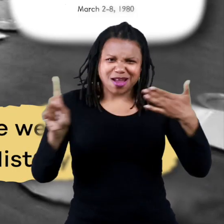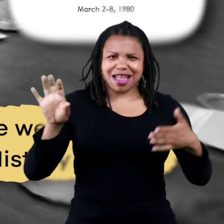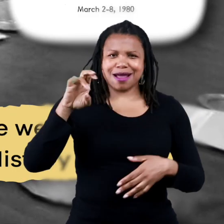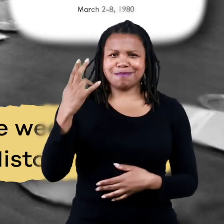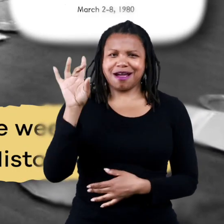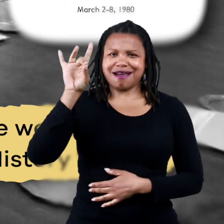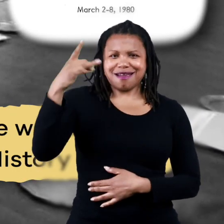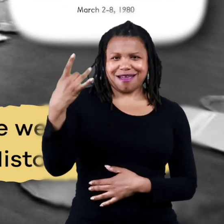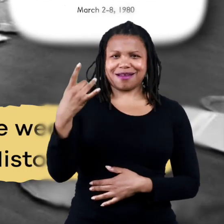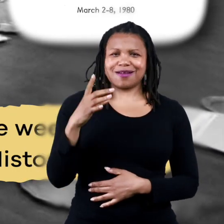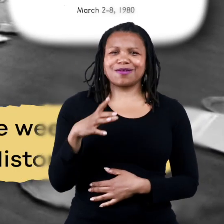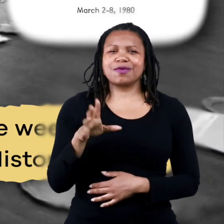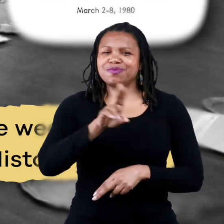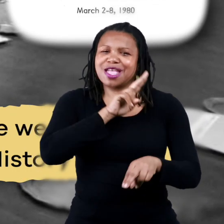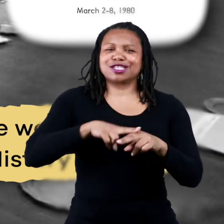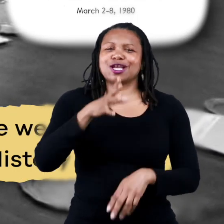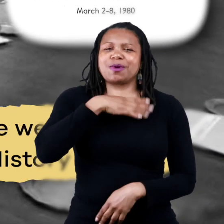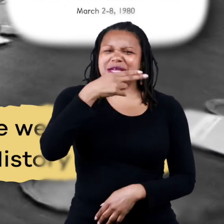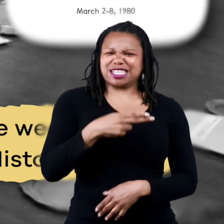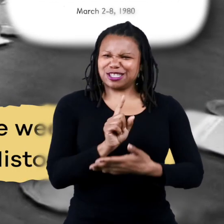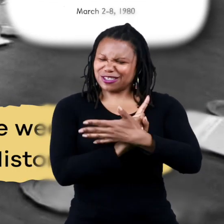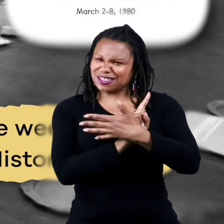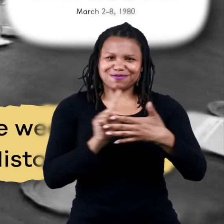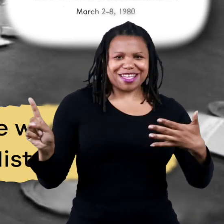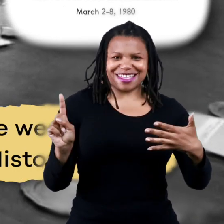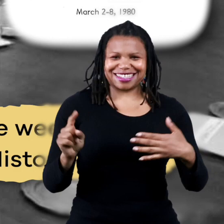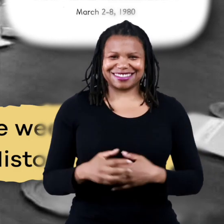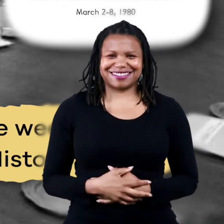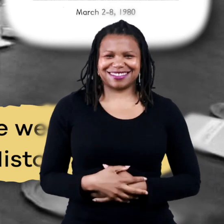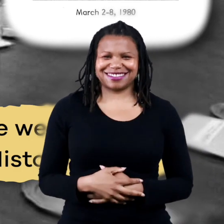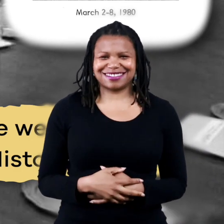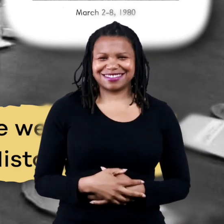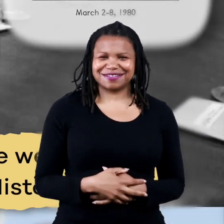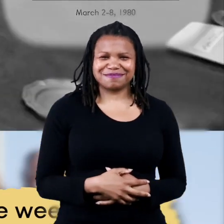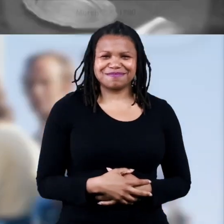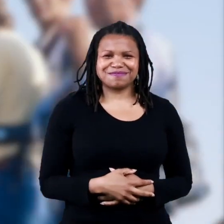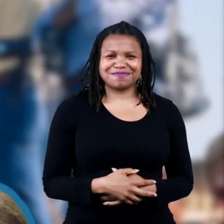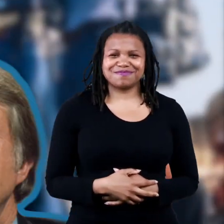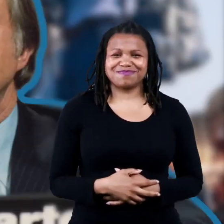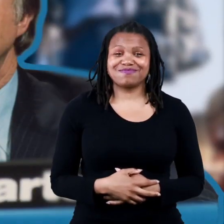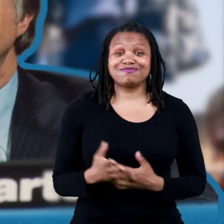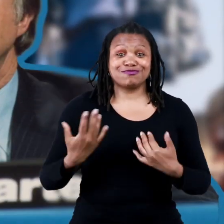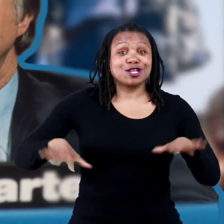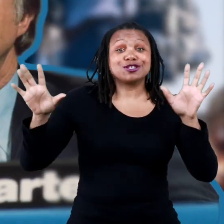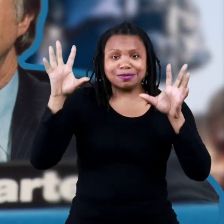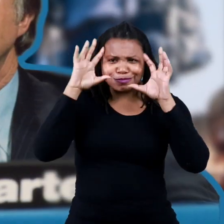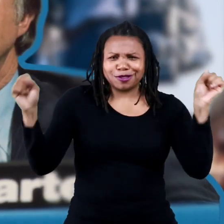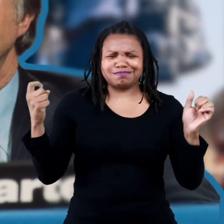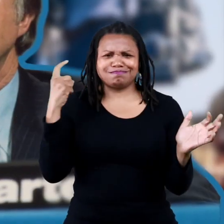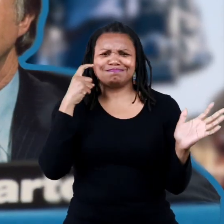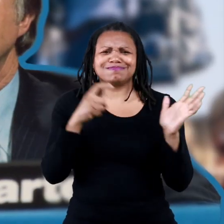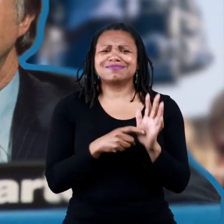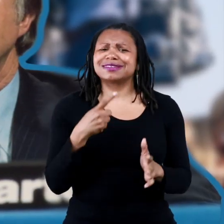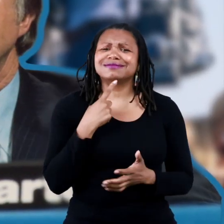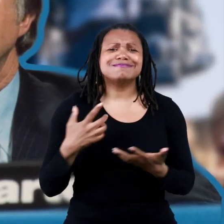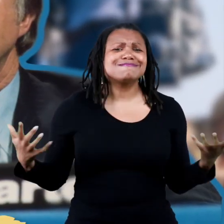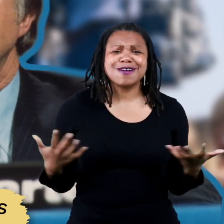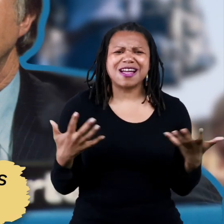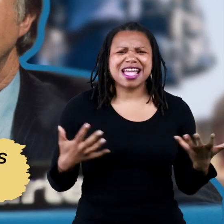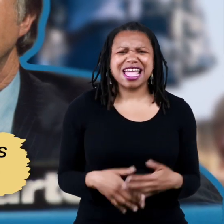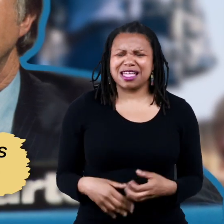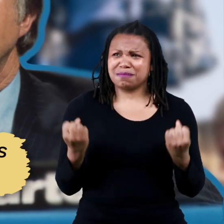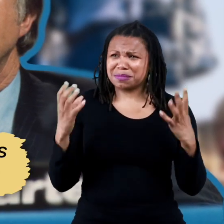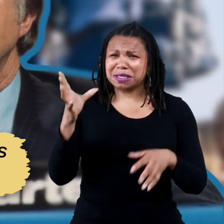that the week of March 8th would be National Women's History Week. At the time, President Carter